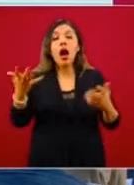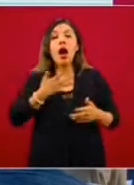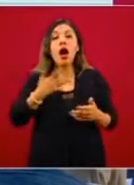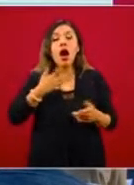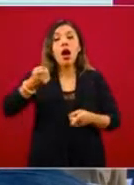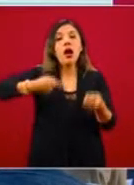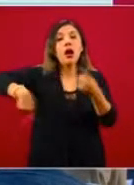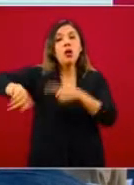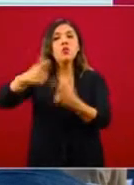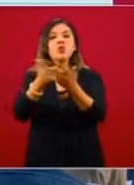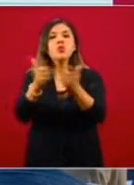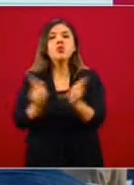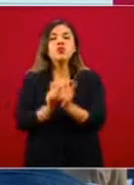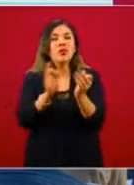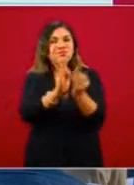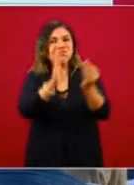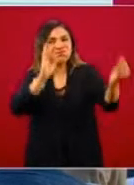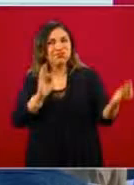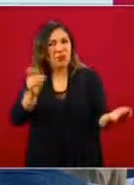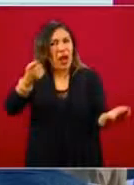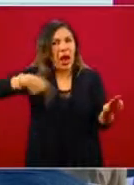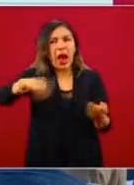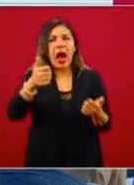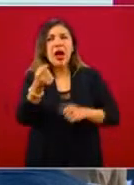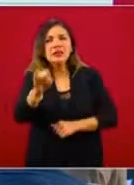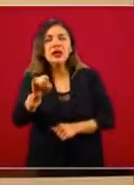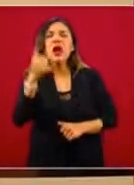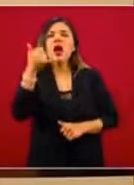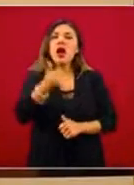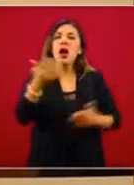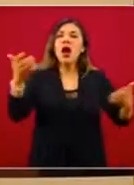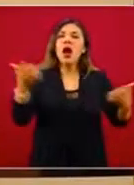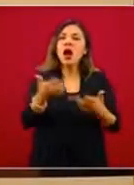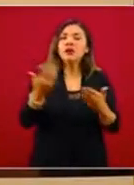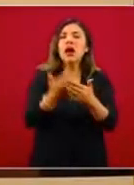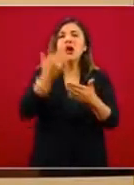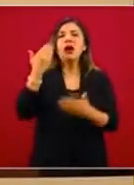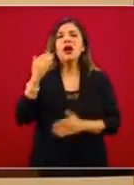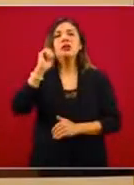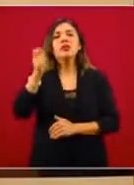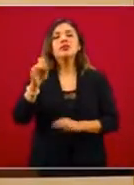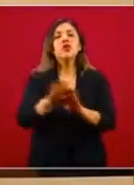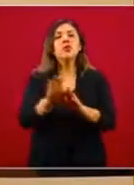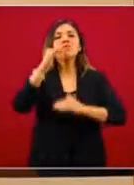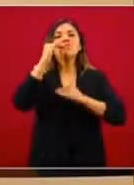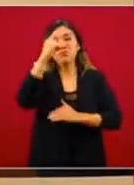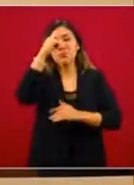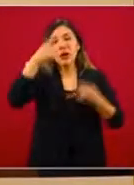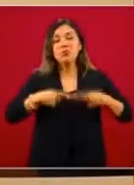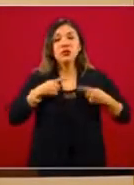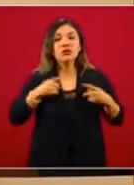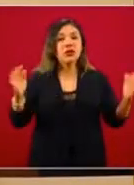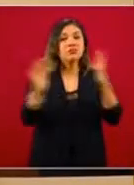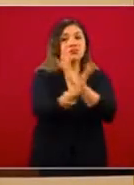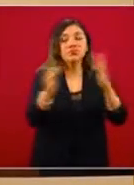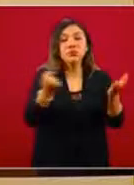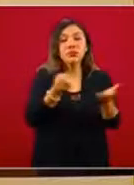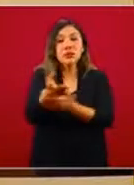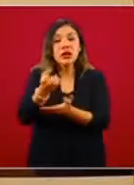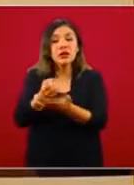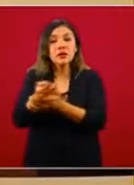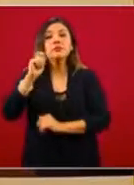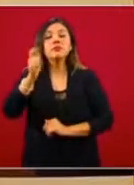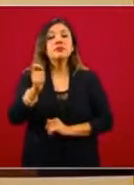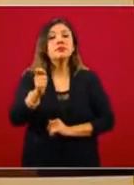the community actions that we're going to be taking, for example, safe distancing itself, and other actions that we're taking